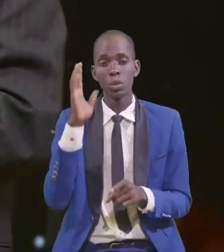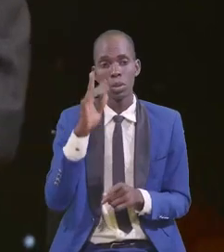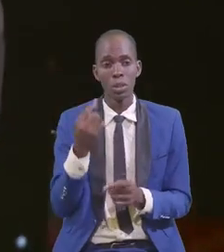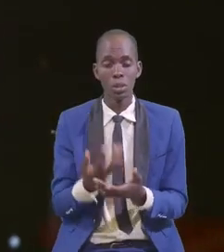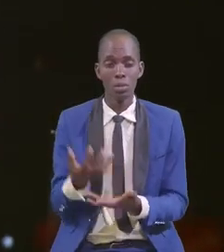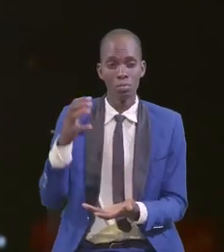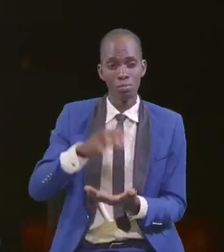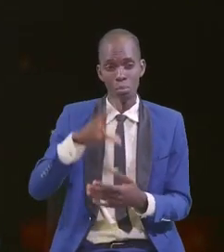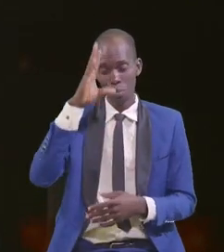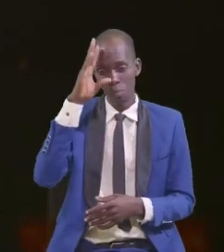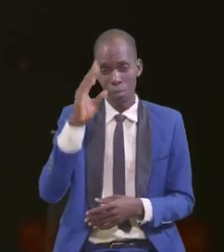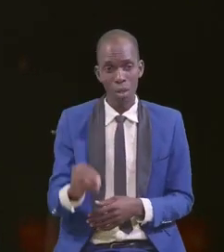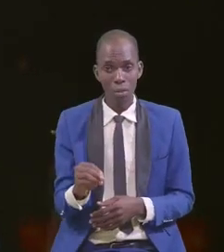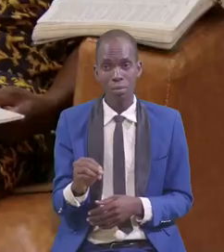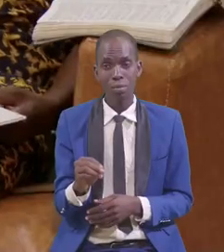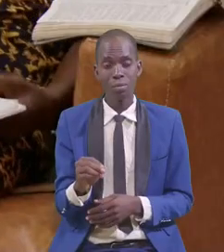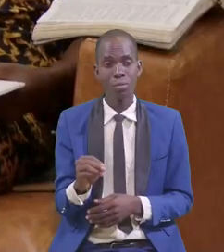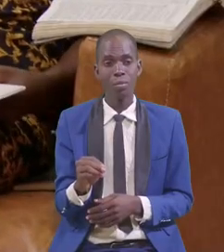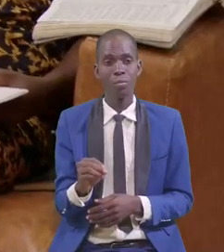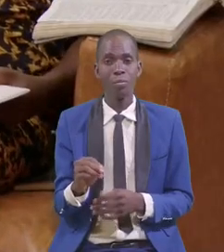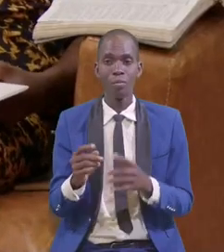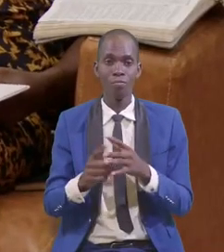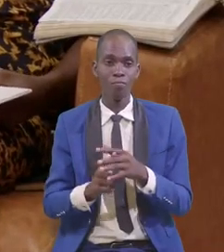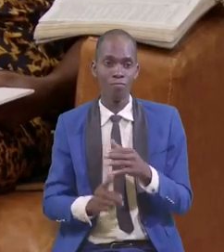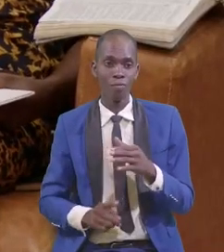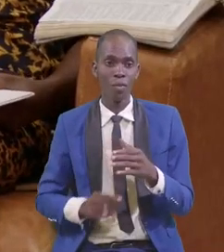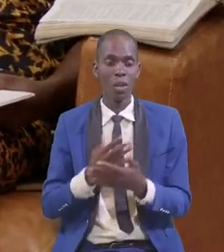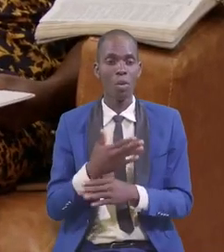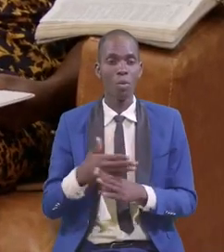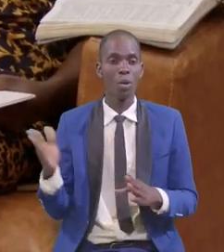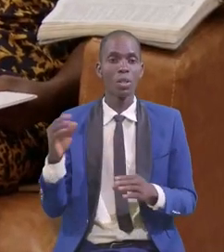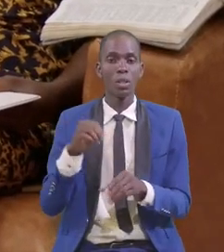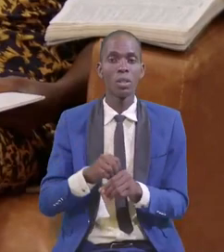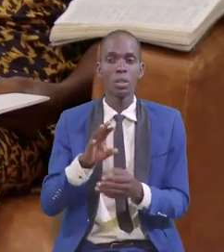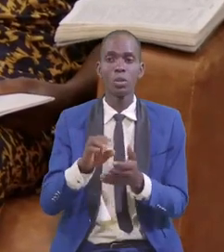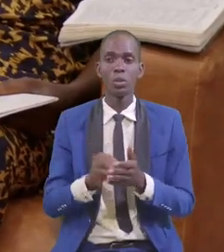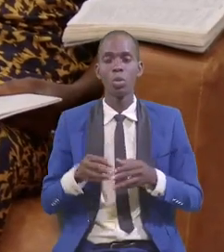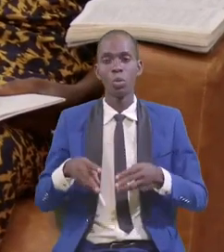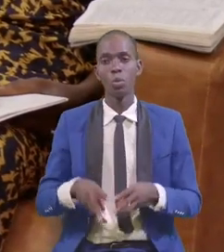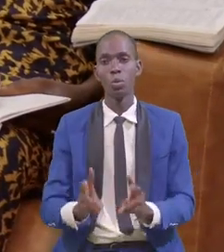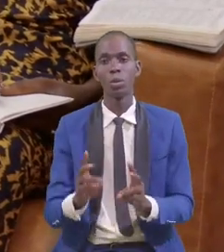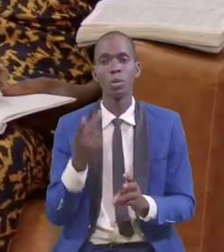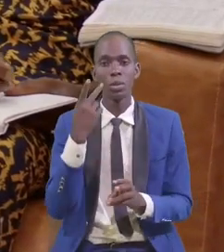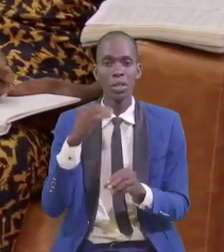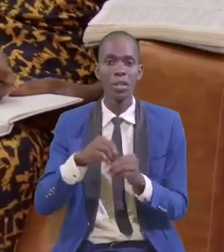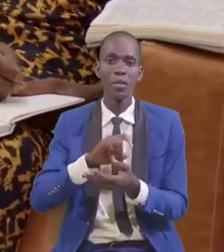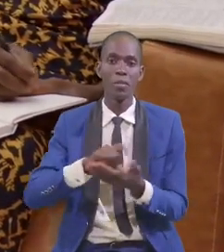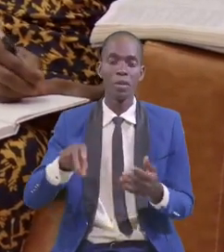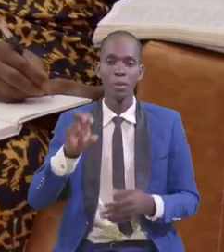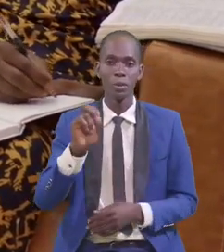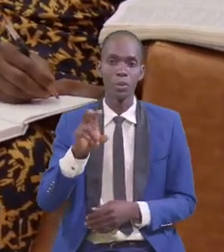rich man fade away in his ways. Verse